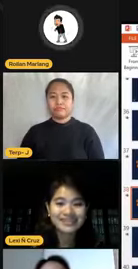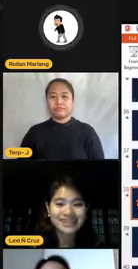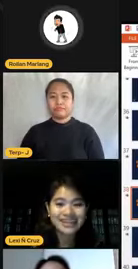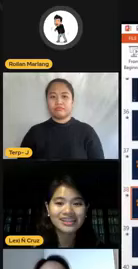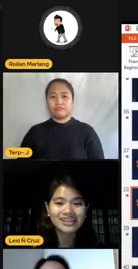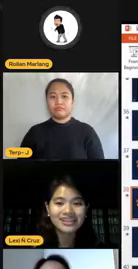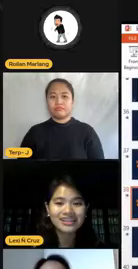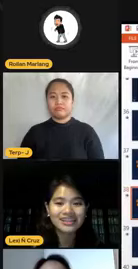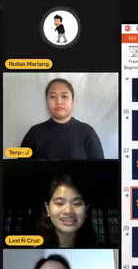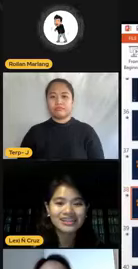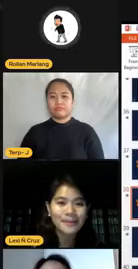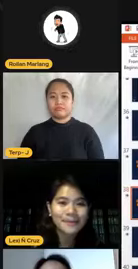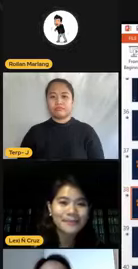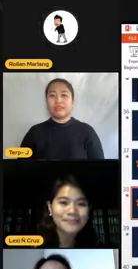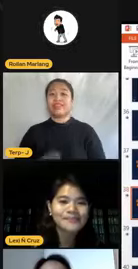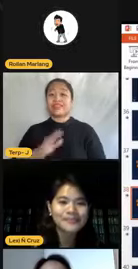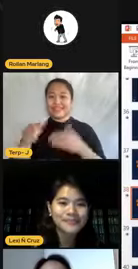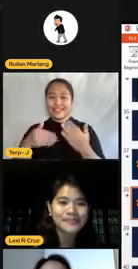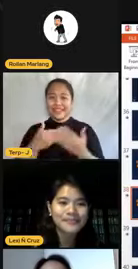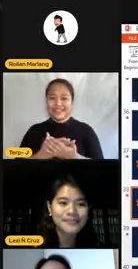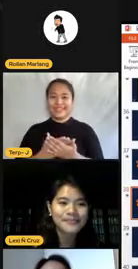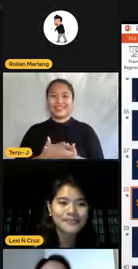So, to all speakers,